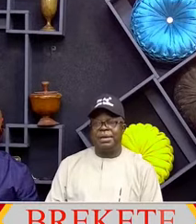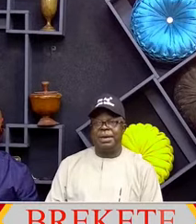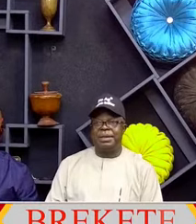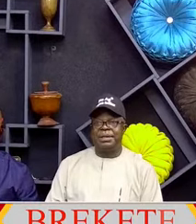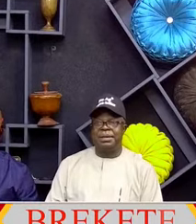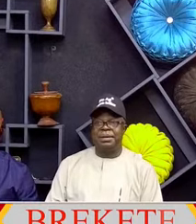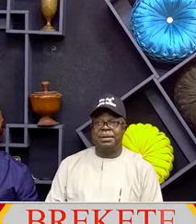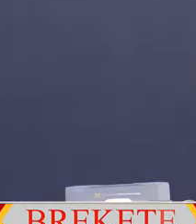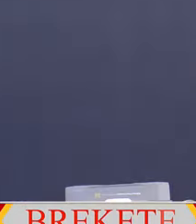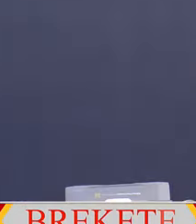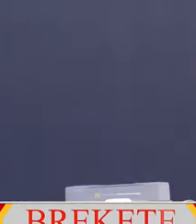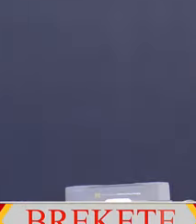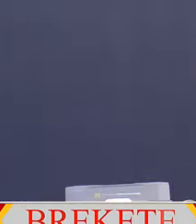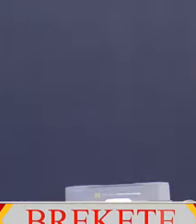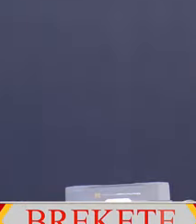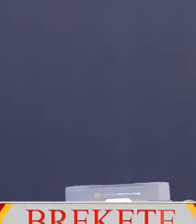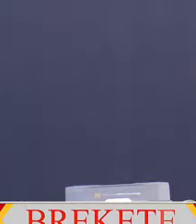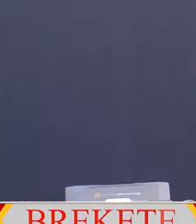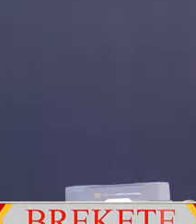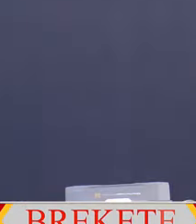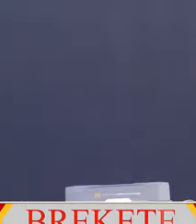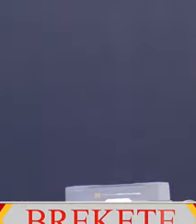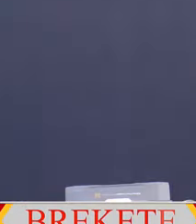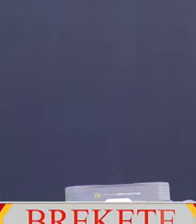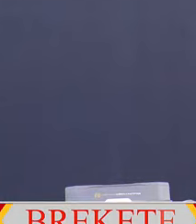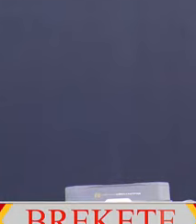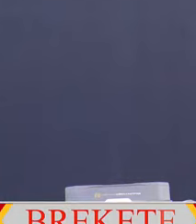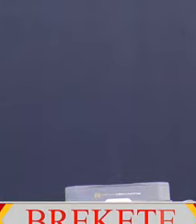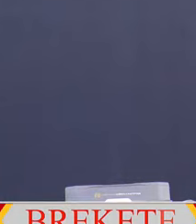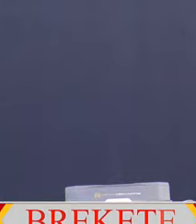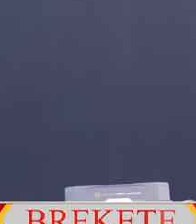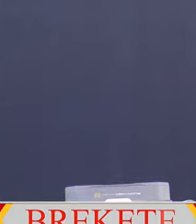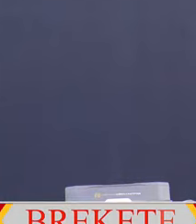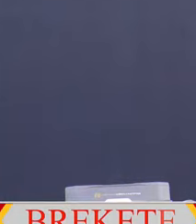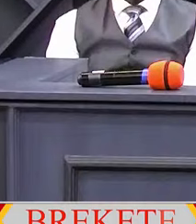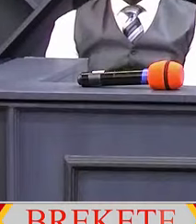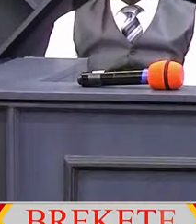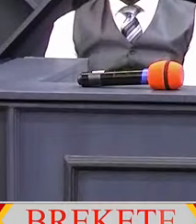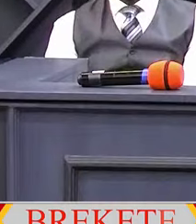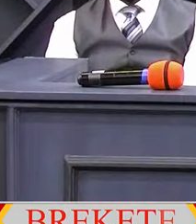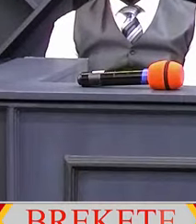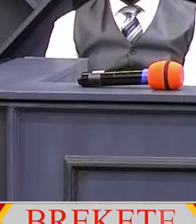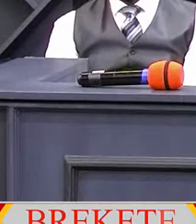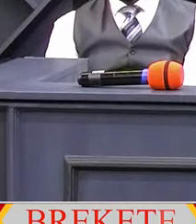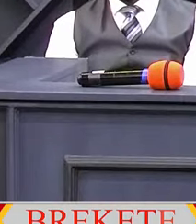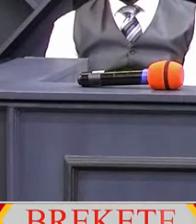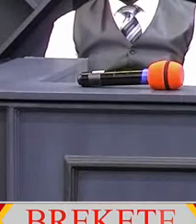ordinary president. Good morning, gege gu ge. Good